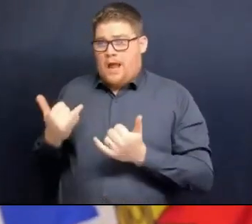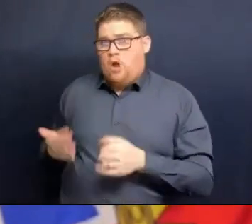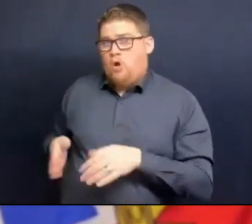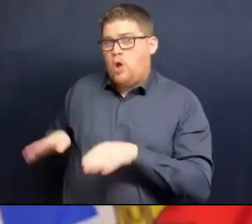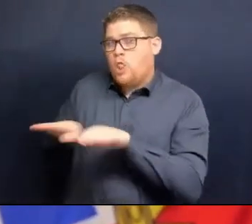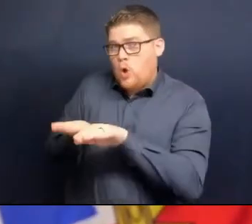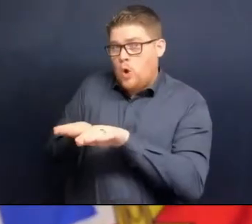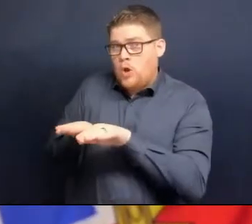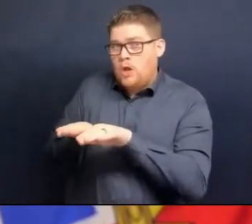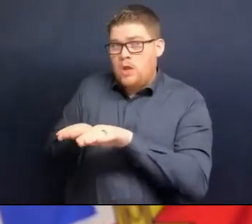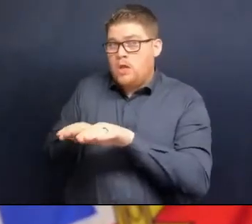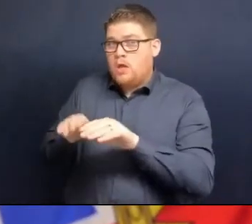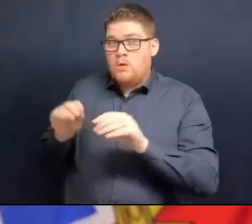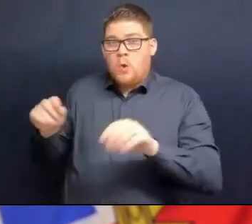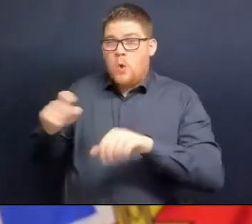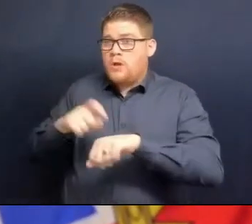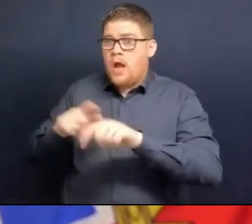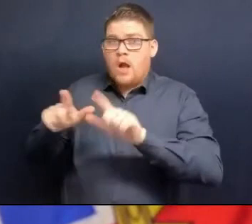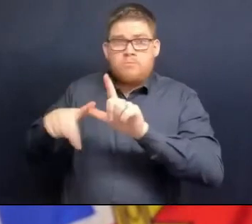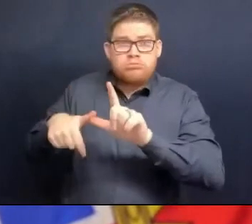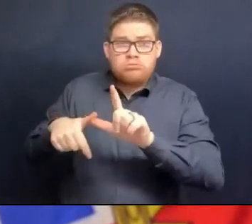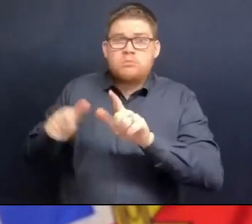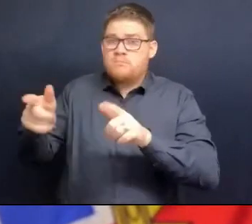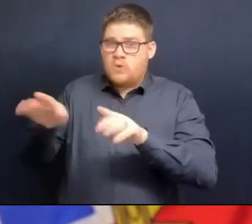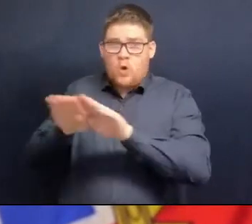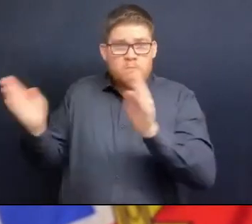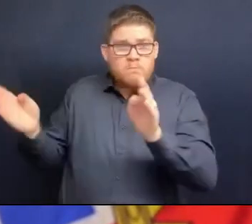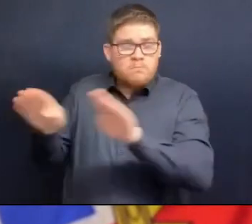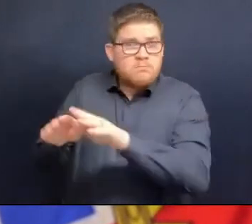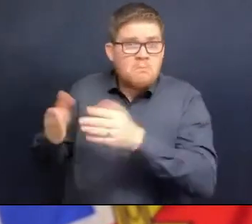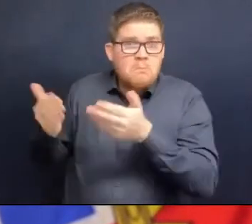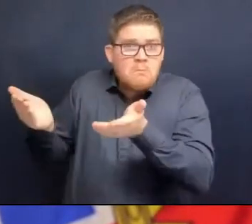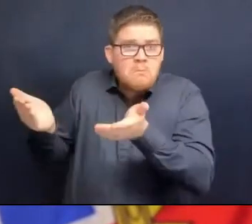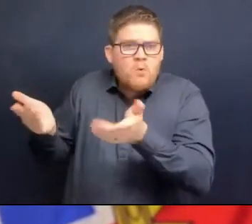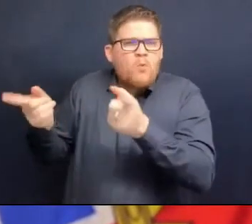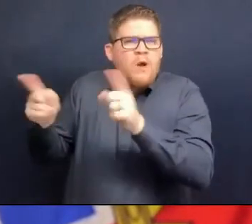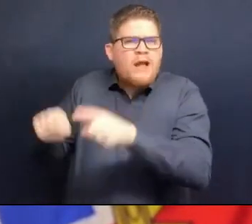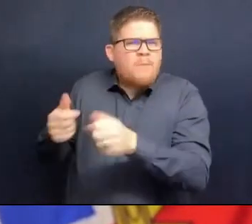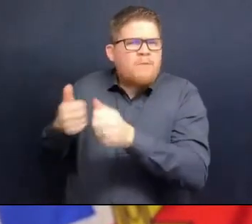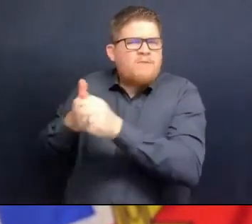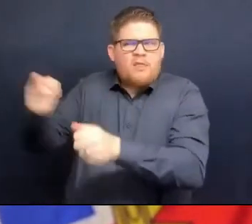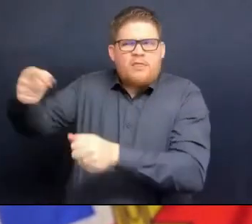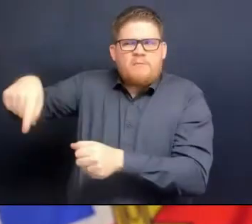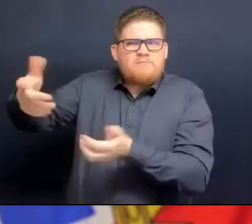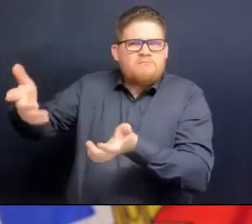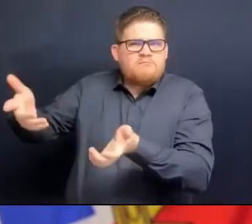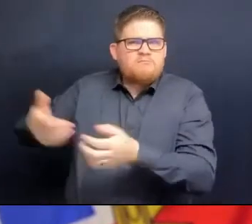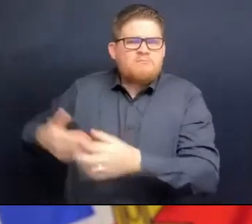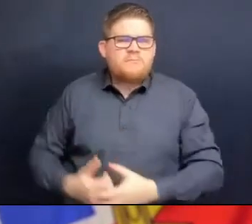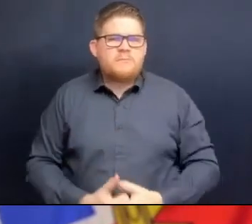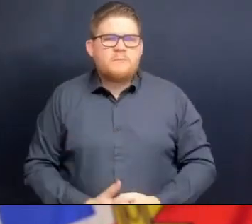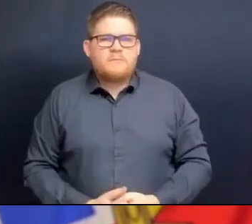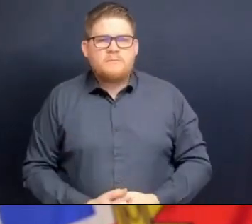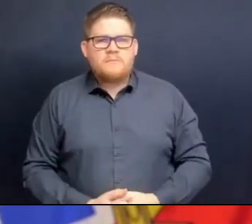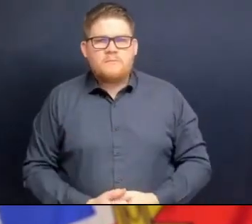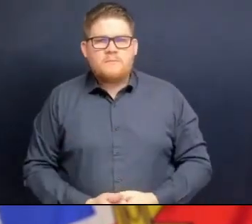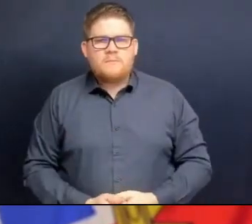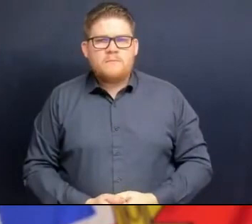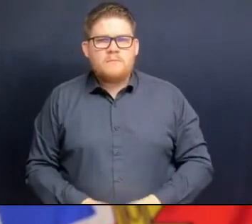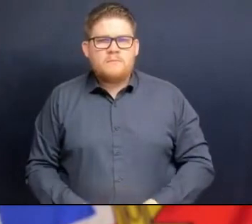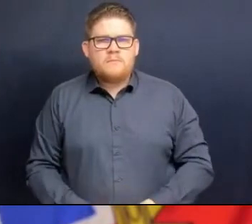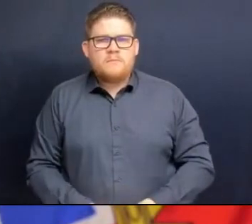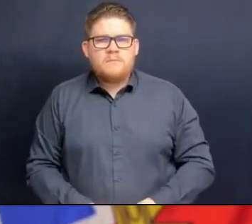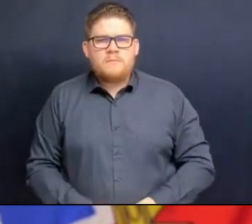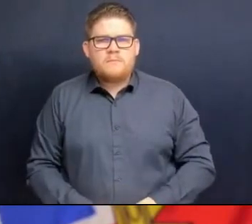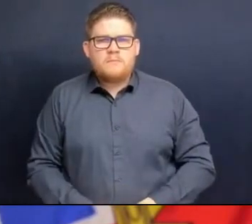there any timeline, anything better that you can talk about here today? Yeah, we're going to be the gathering and events orders, as